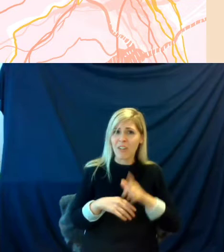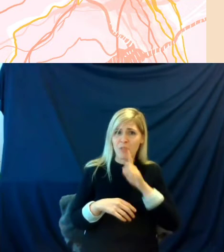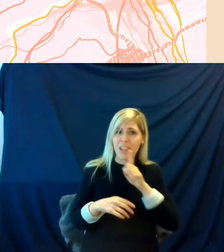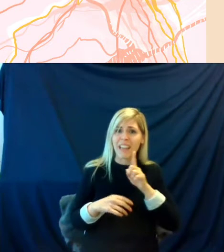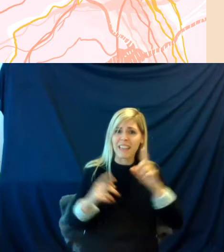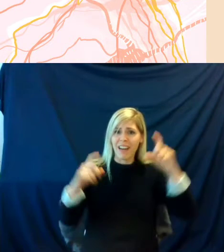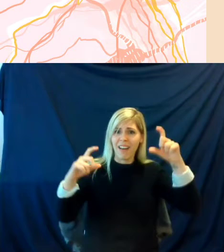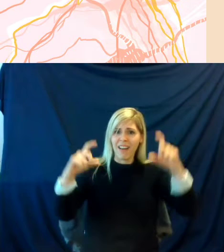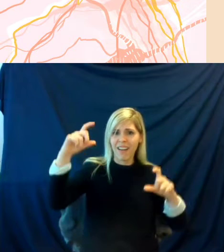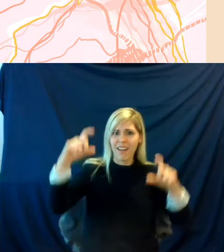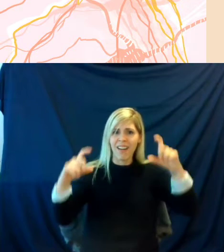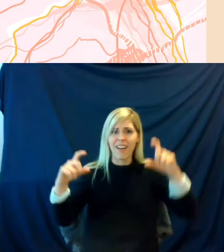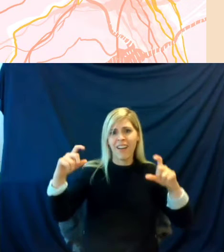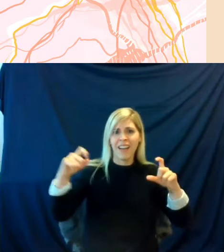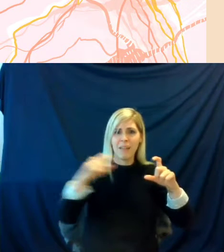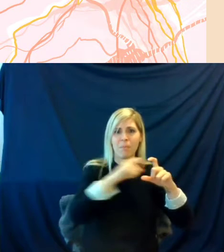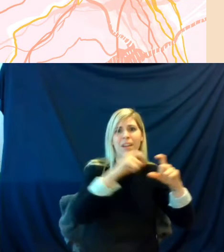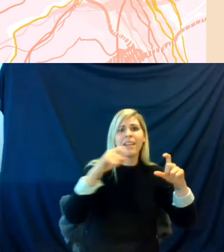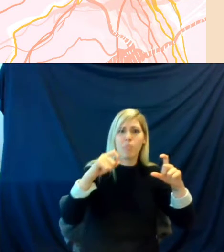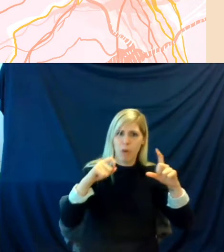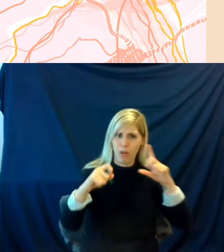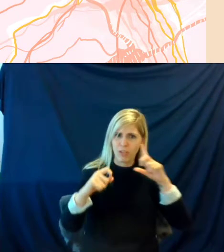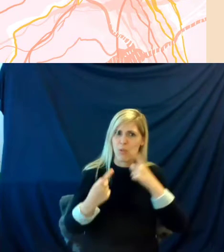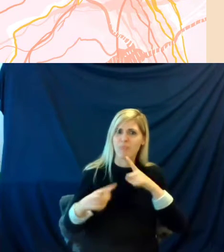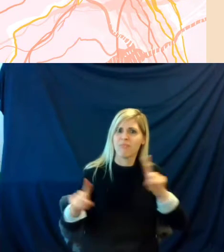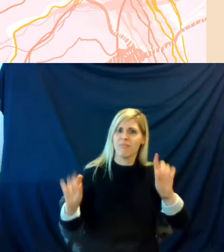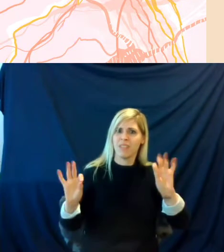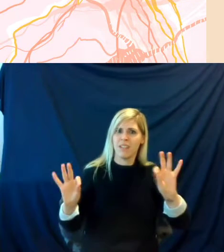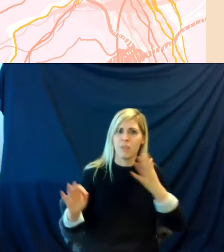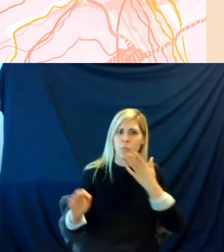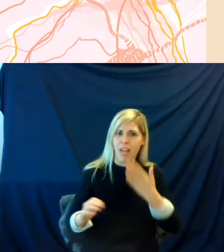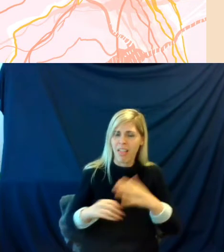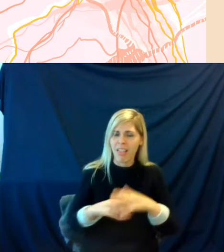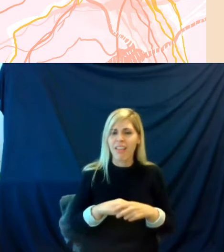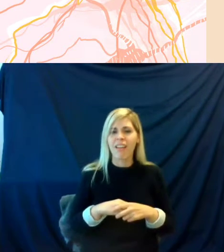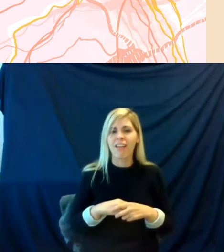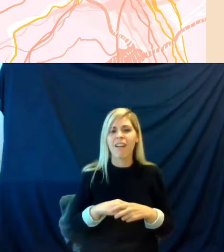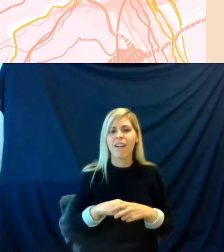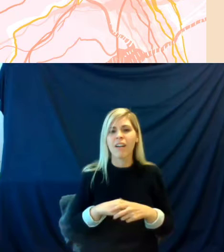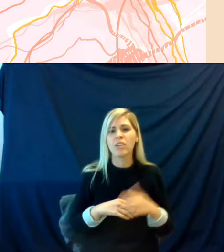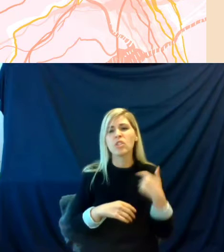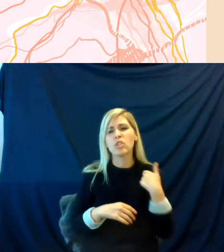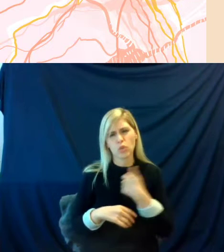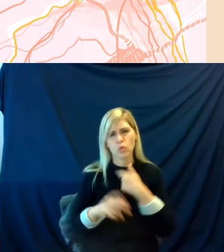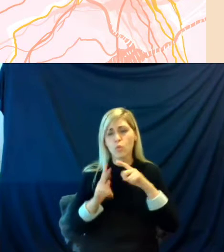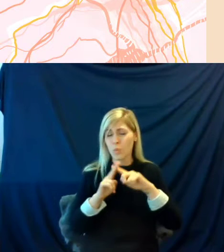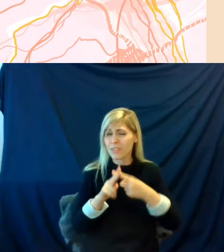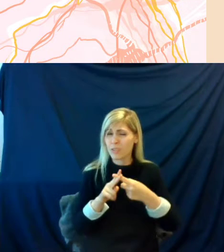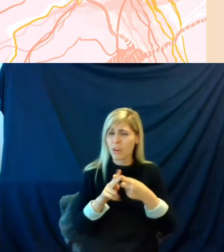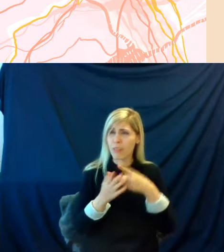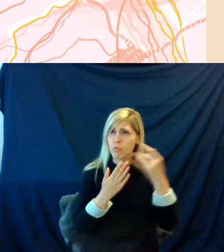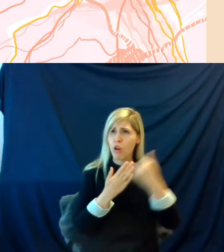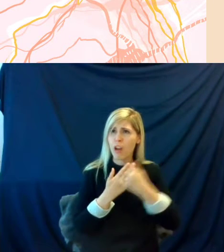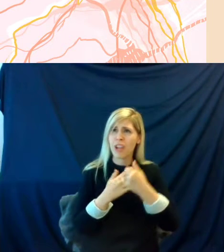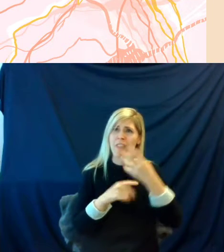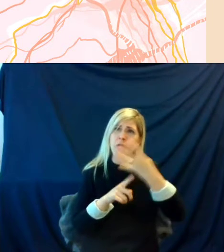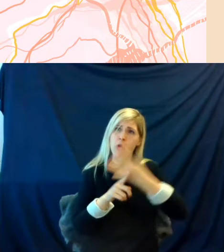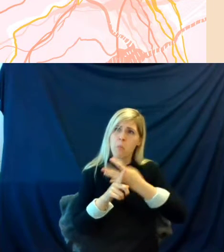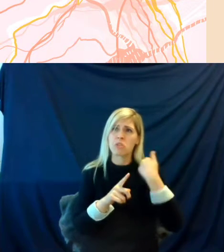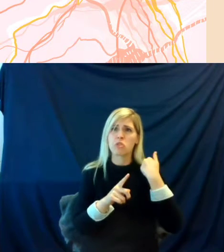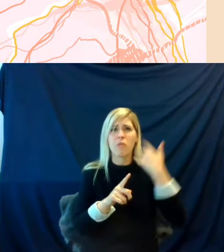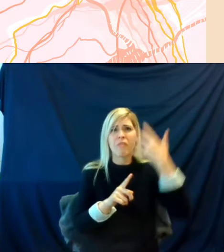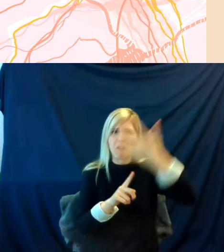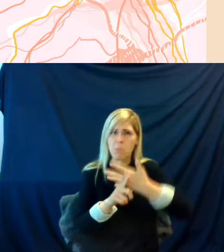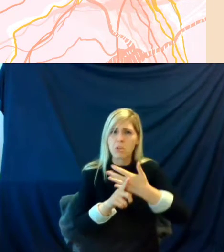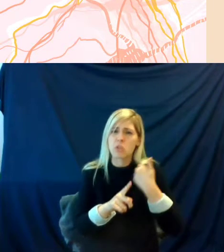Actually getting to the ball. And another thing to note is that we started this project 4 or